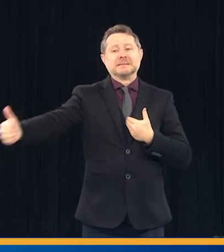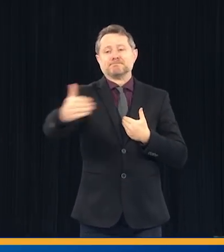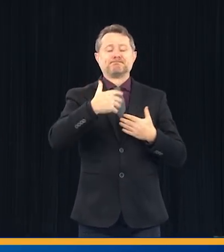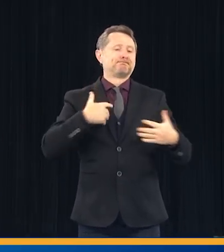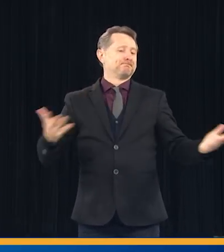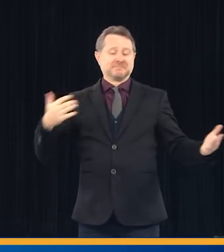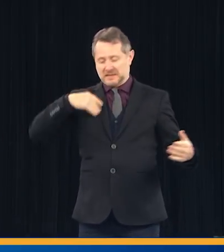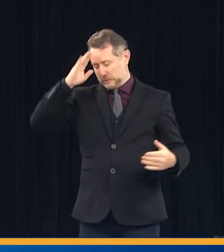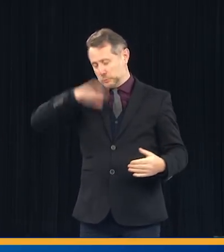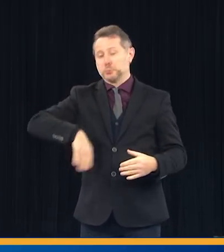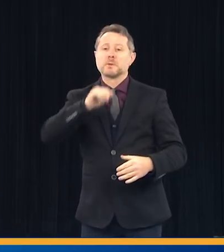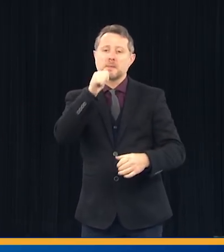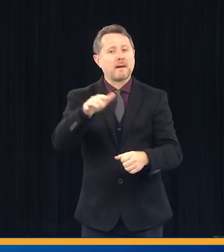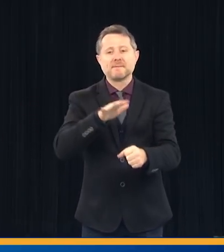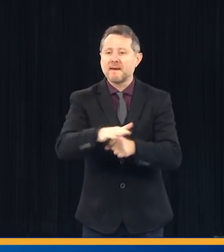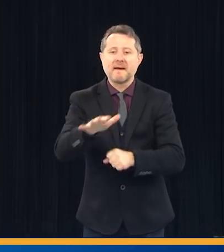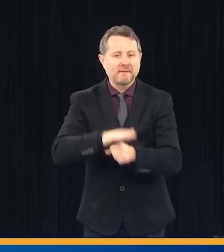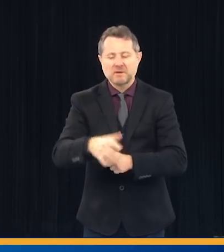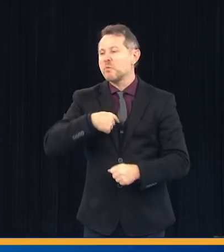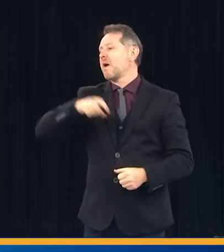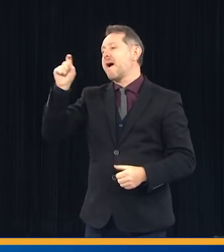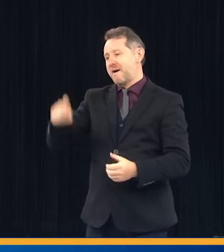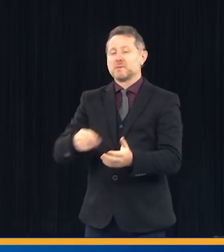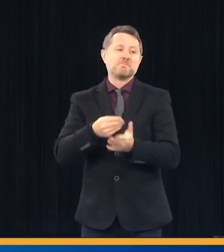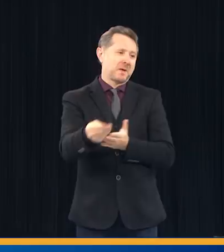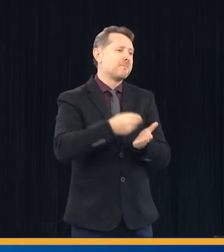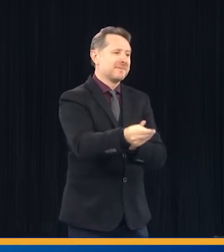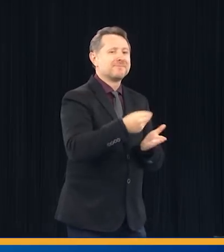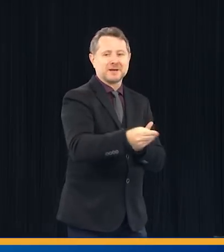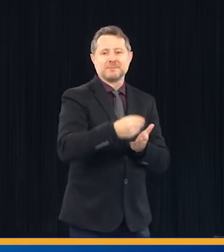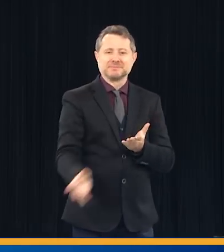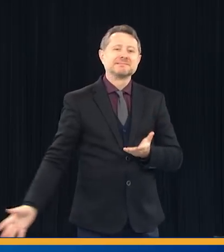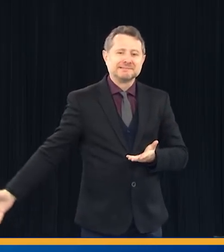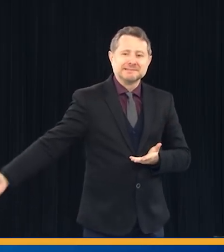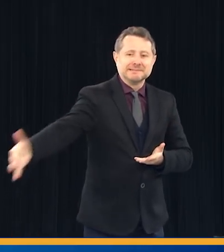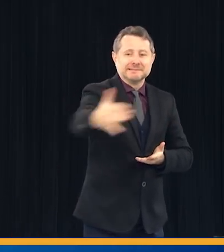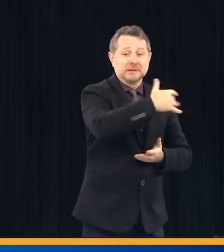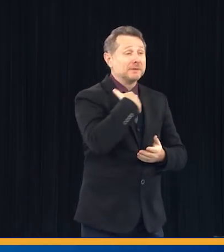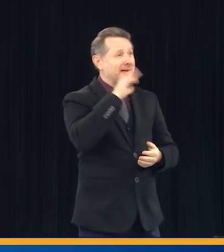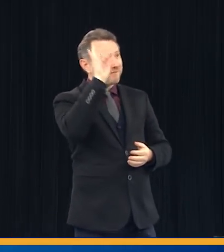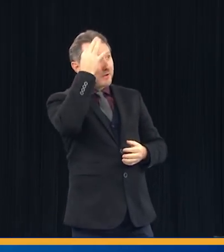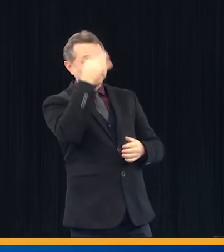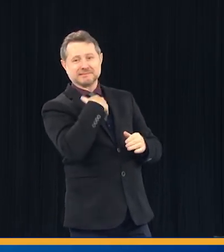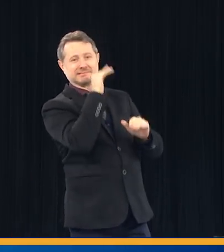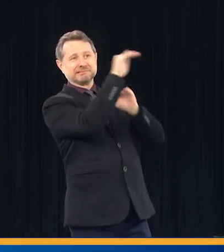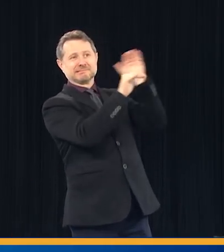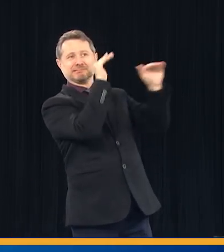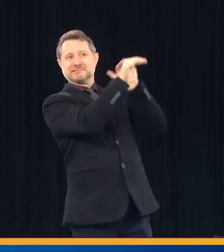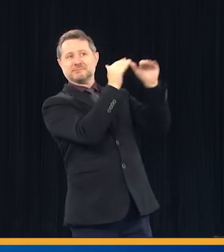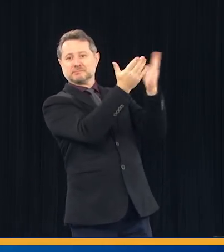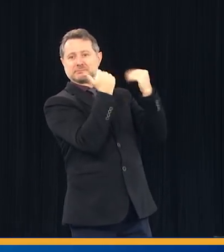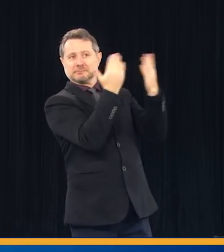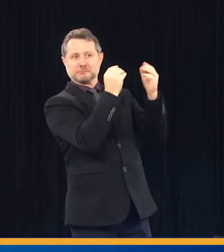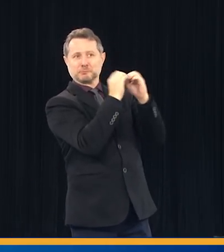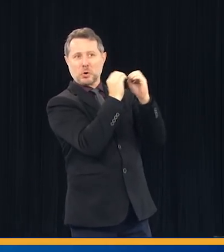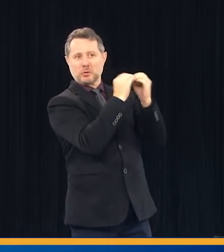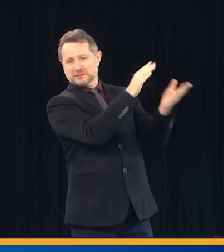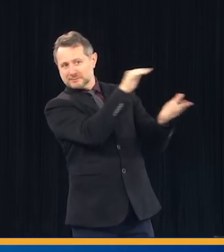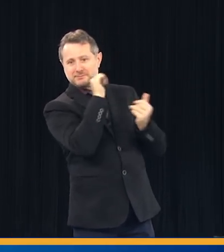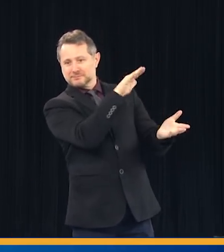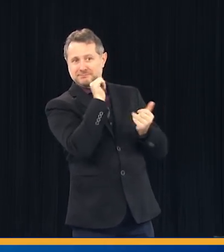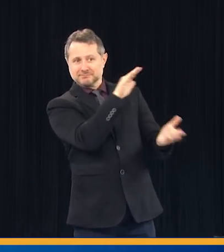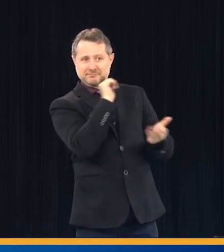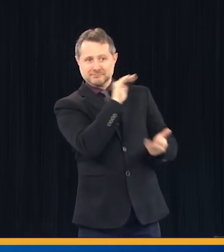and we're still talking to the federal government about acquiring more PPE. There is a concern